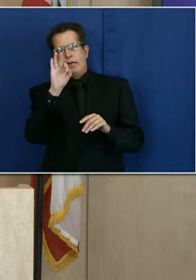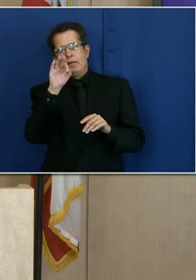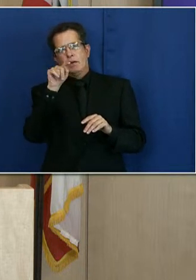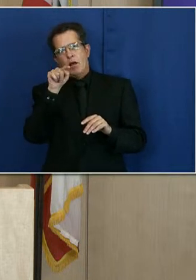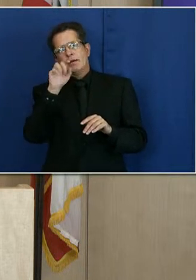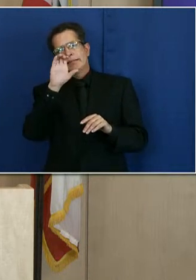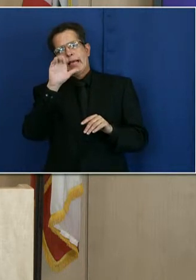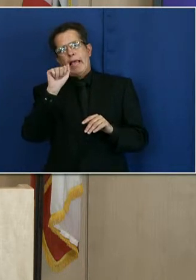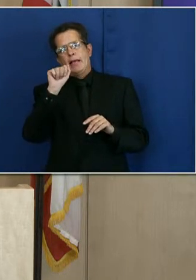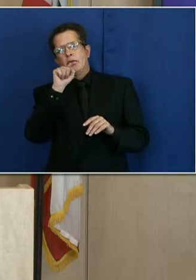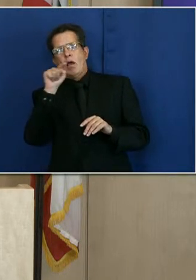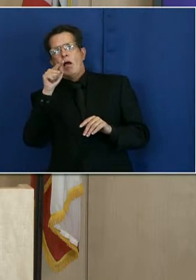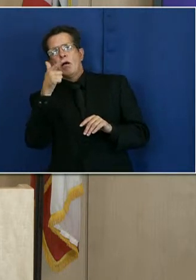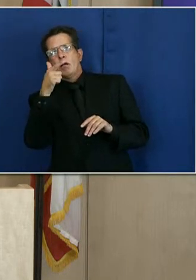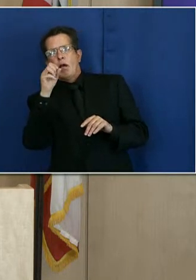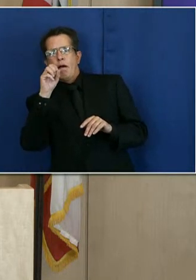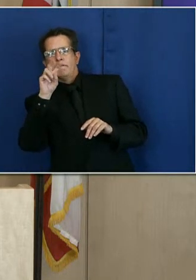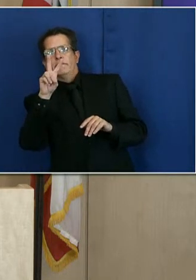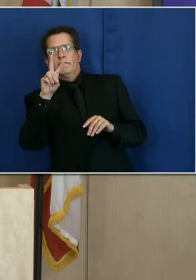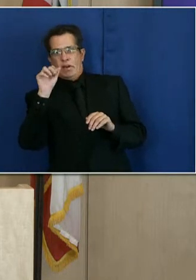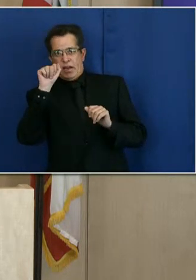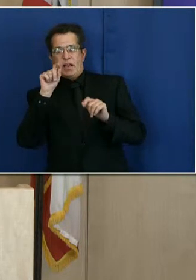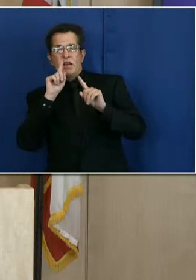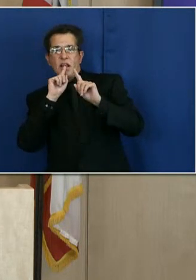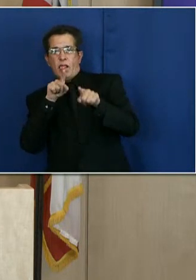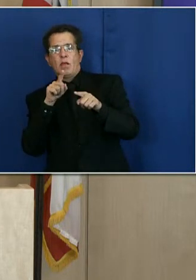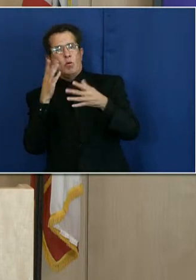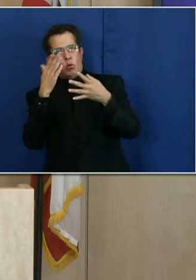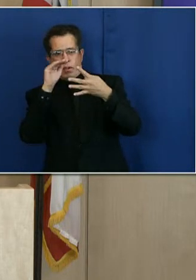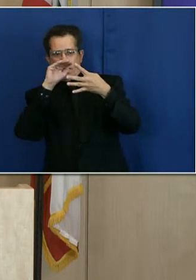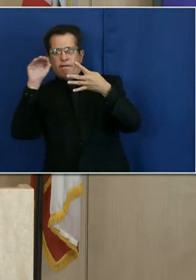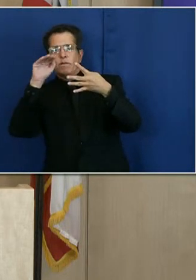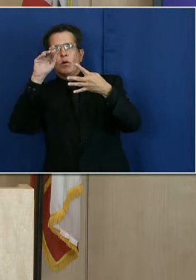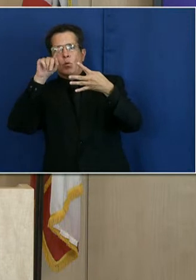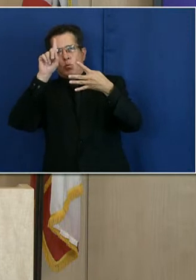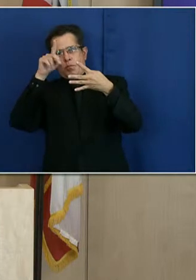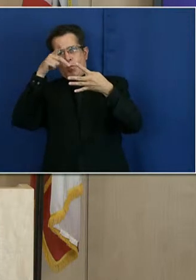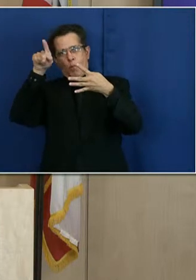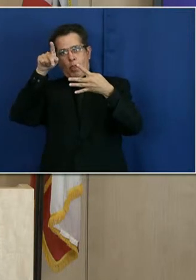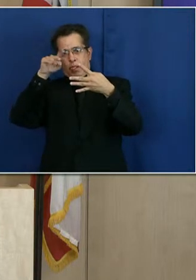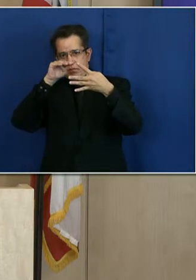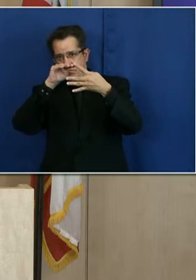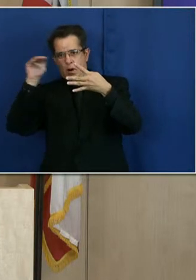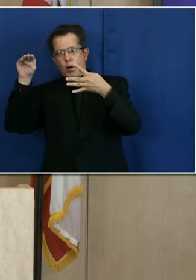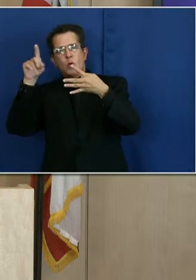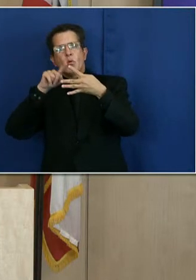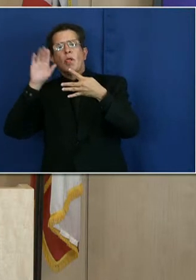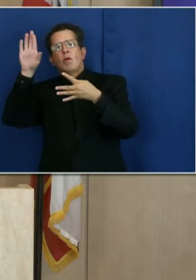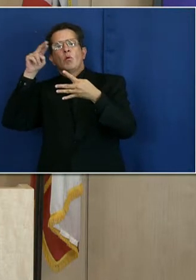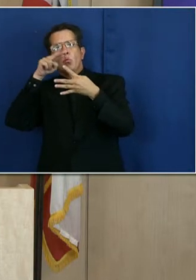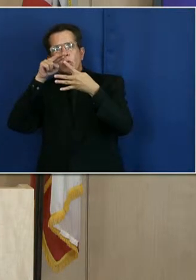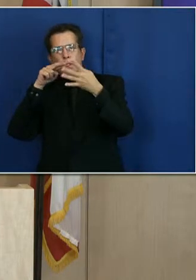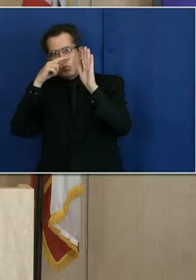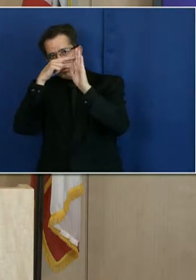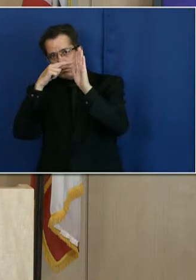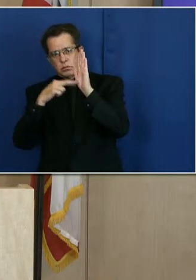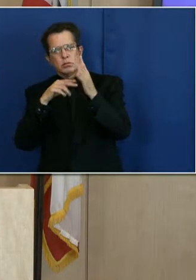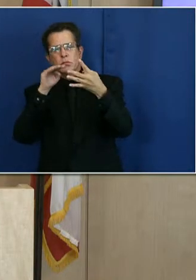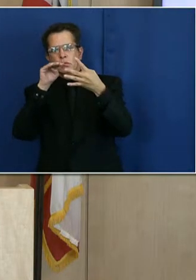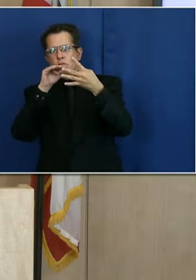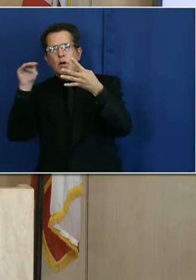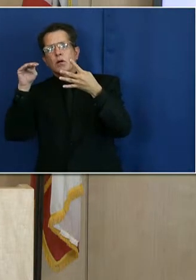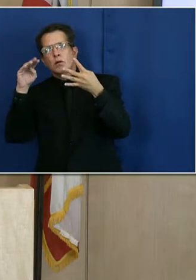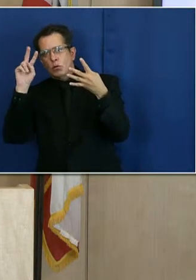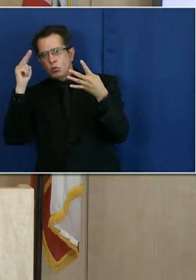covid19.ca.gov, it shows what can open under tier 1, which is the purple tier, and what can open under tier 2,